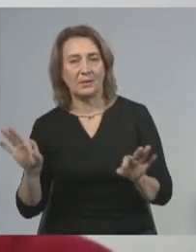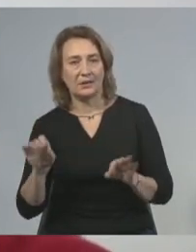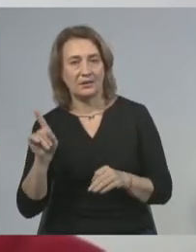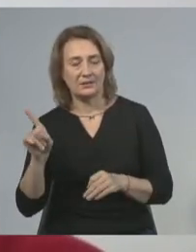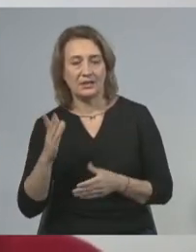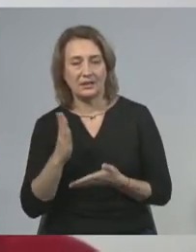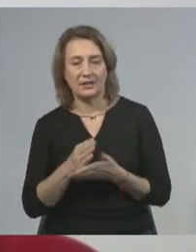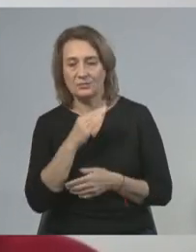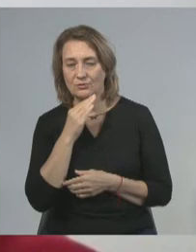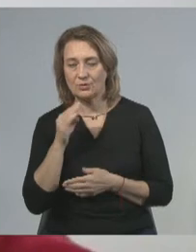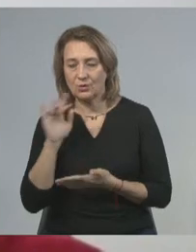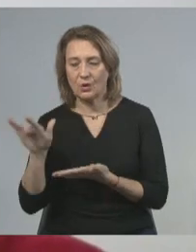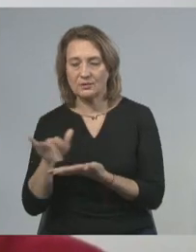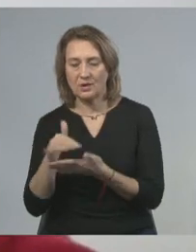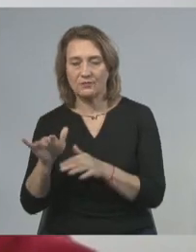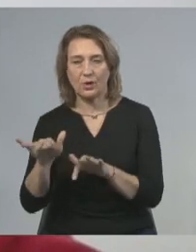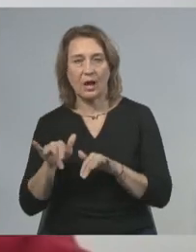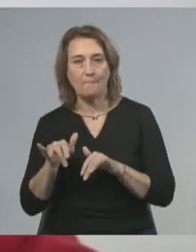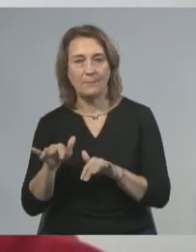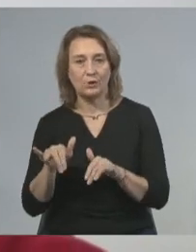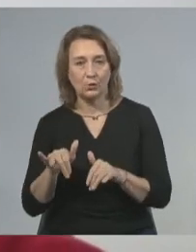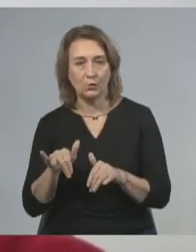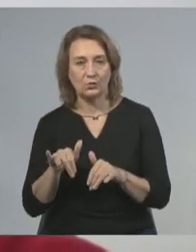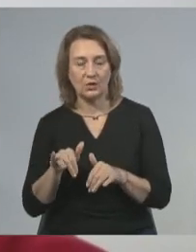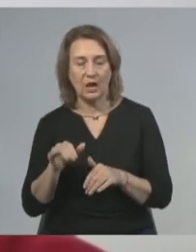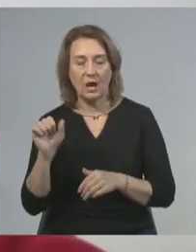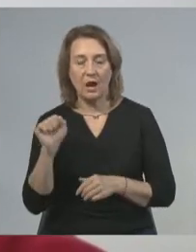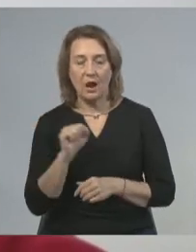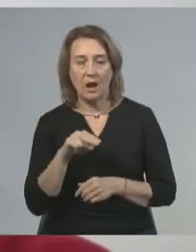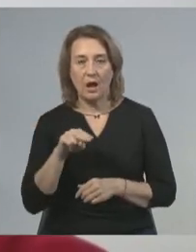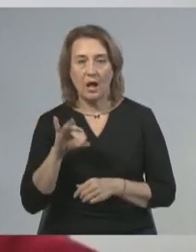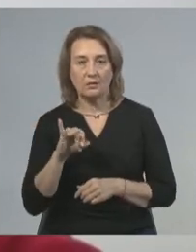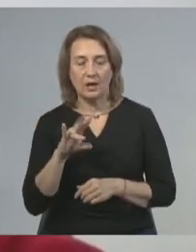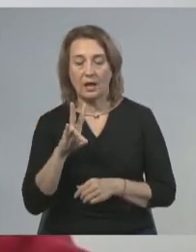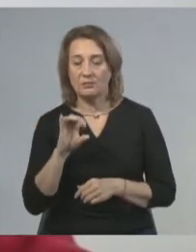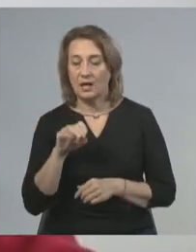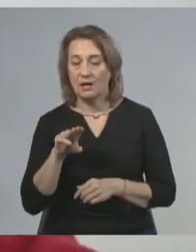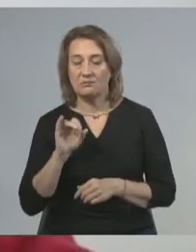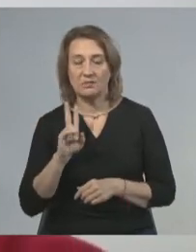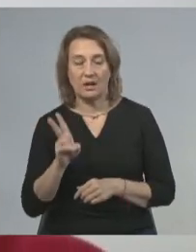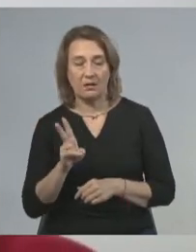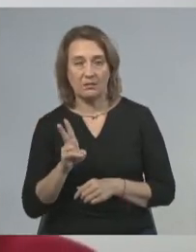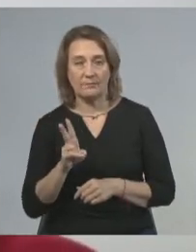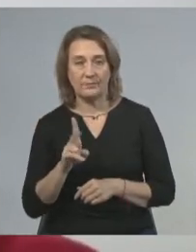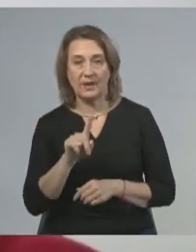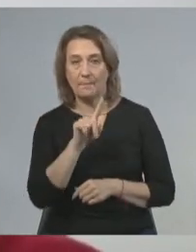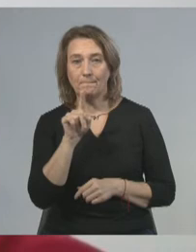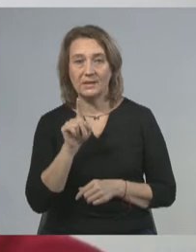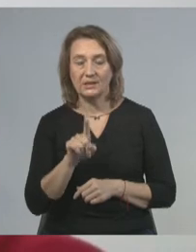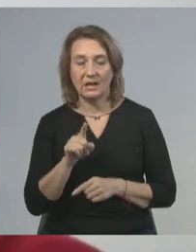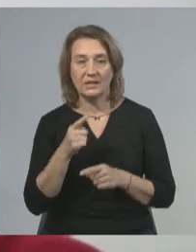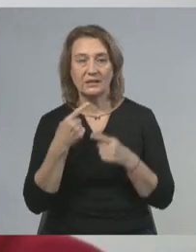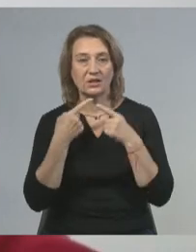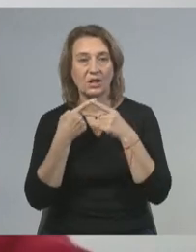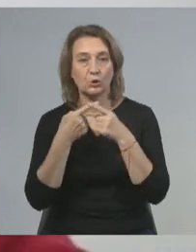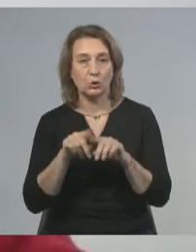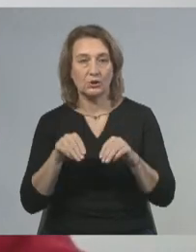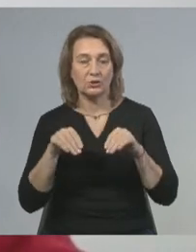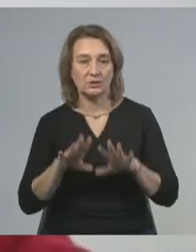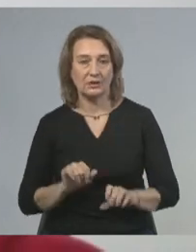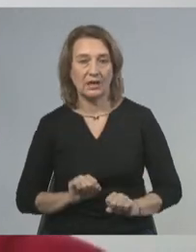5g soon most people have computers and smartphones but in reality the situation is a bit more